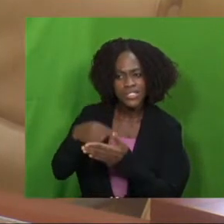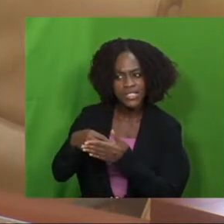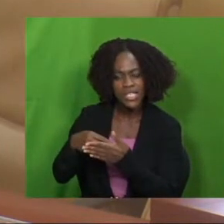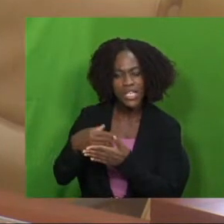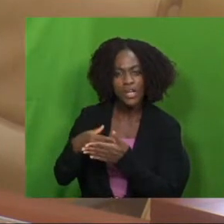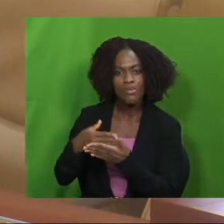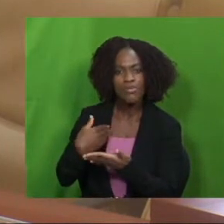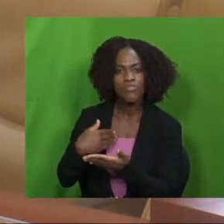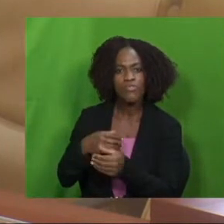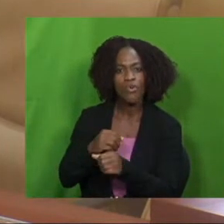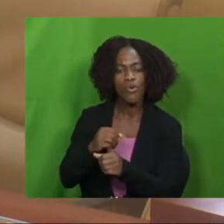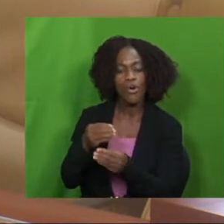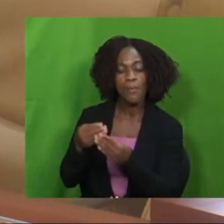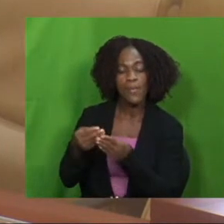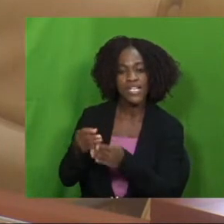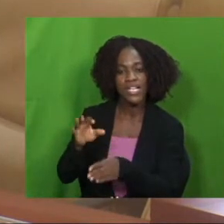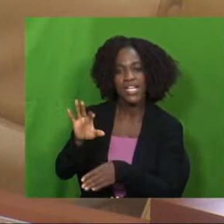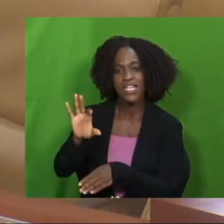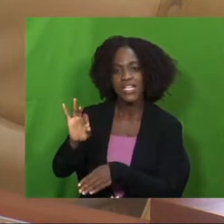of